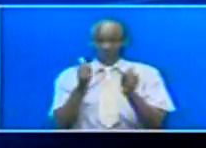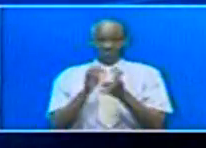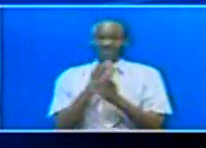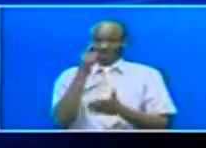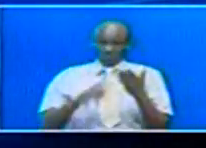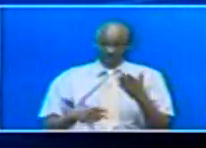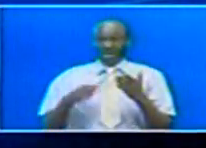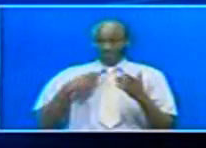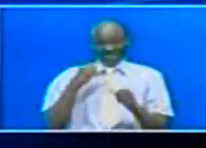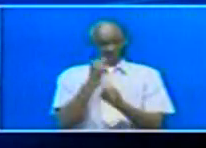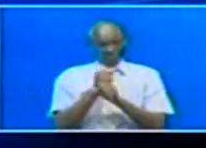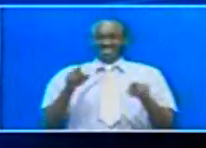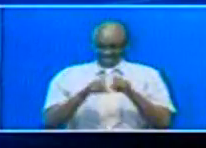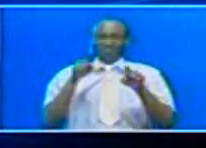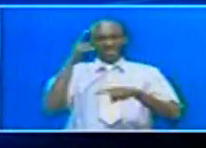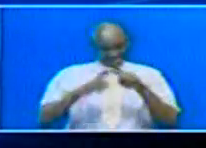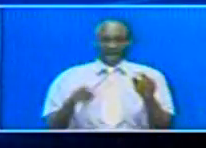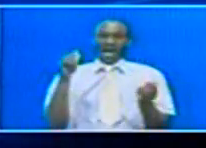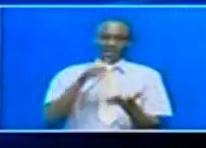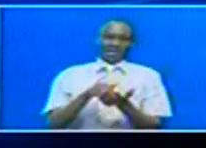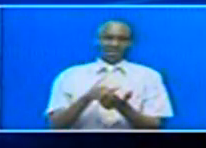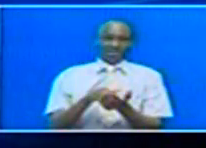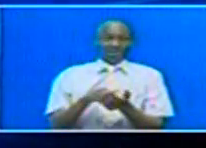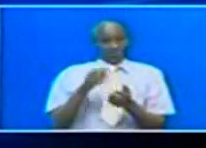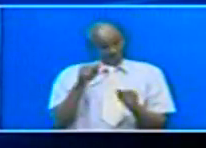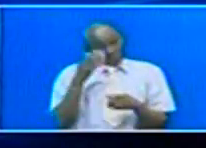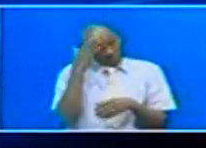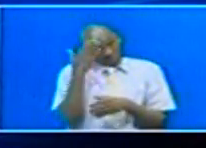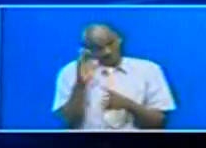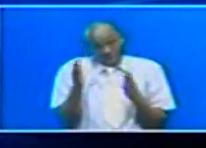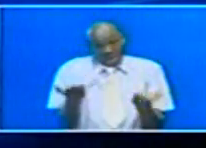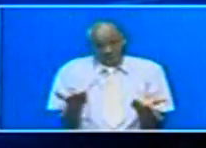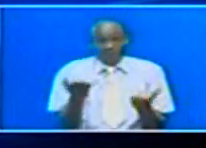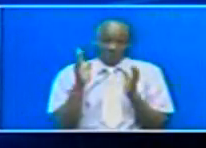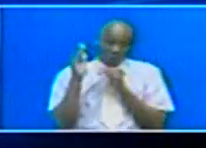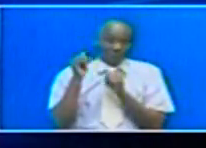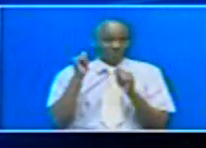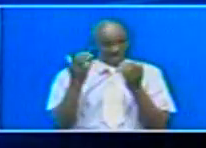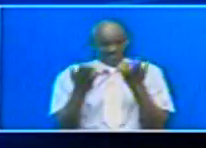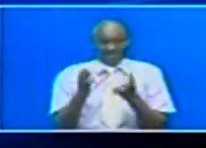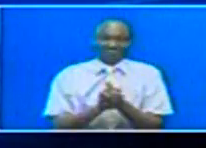that I will be doing all those things this year. Well, I guess we'll find out, won't we? We'll hold you accountable.